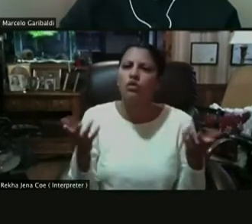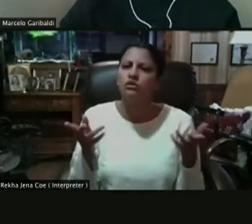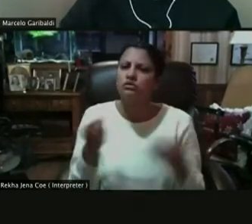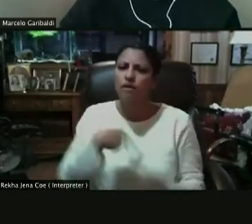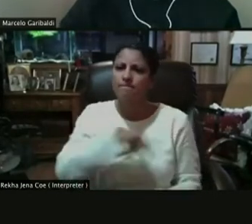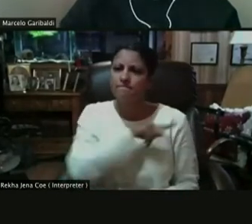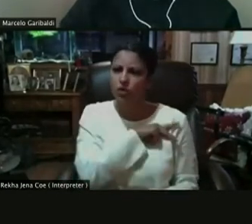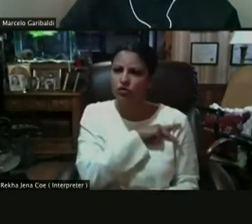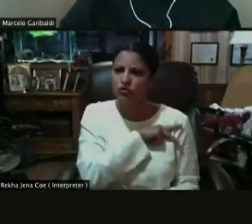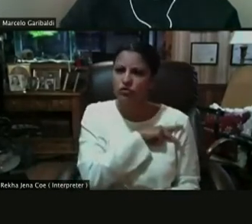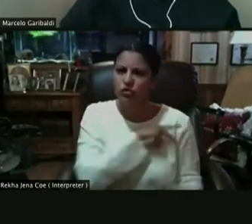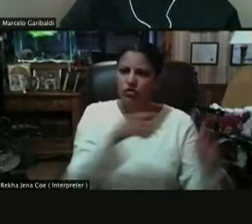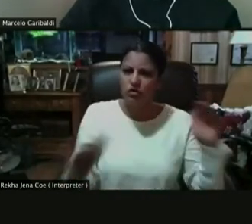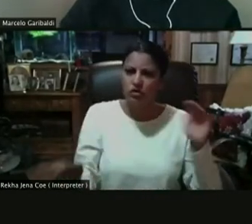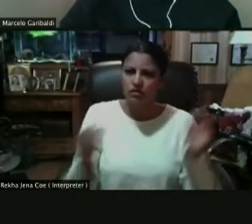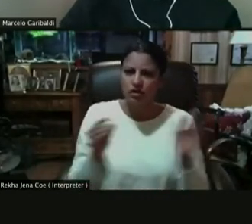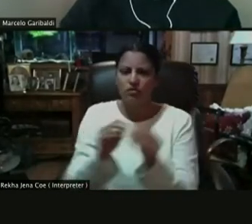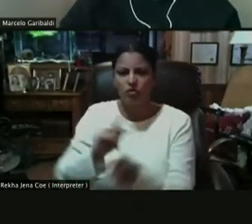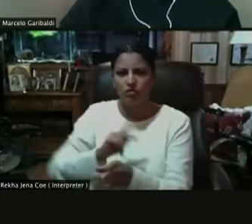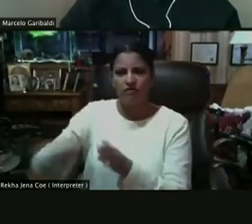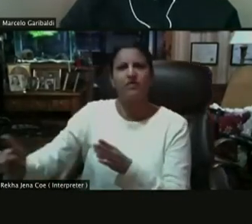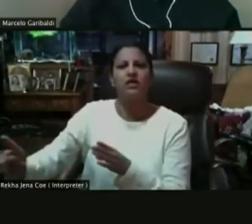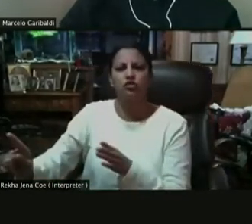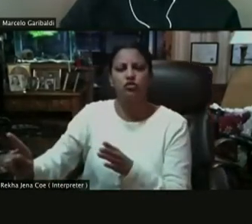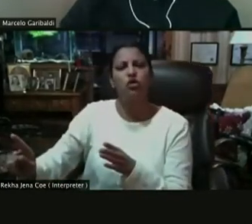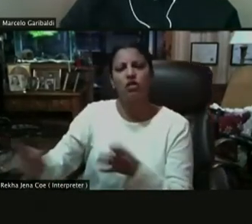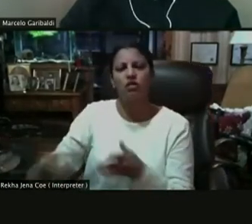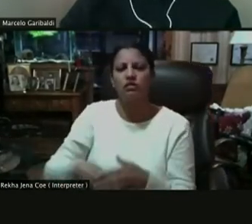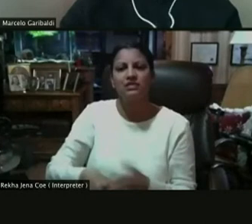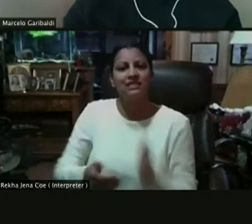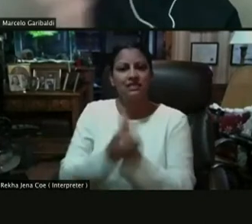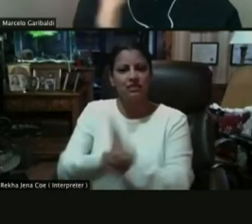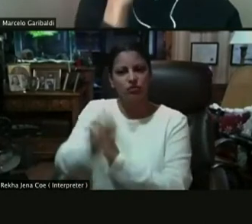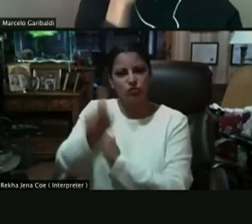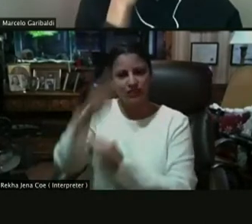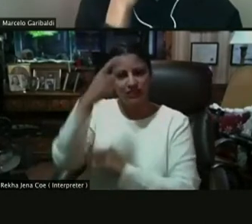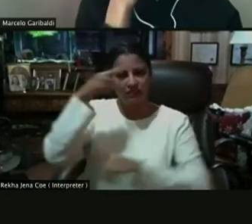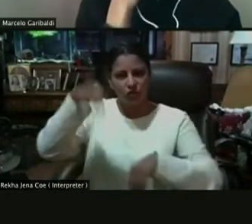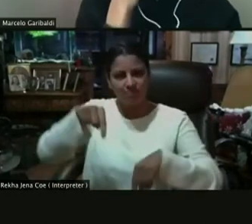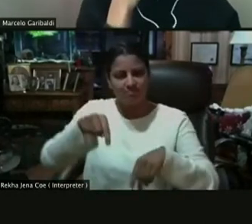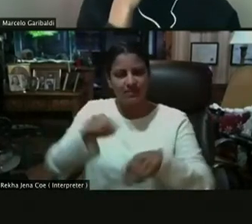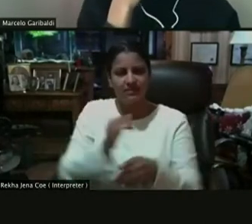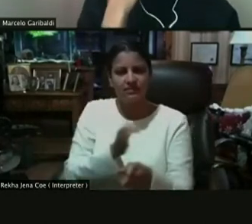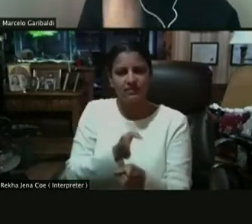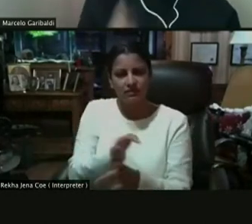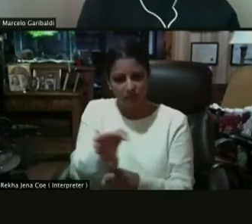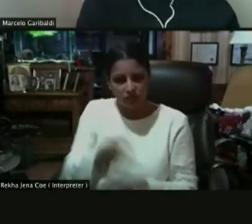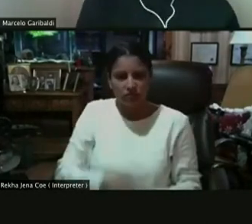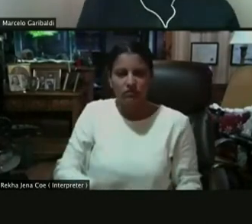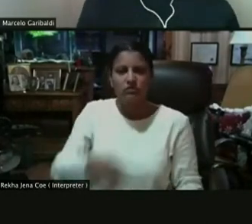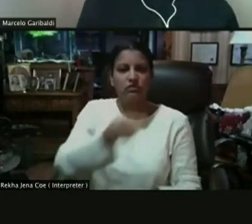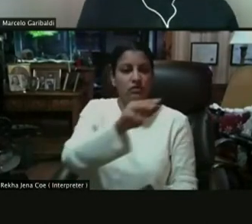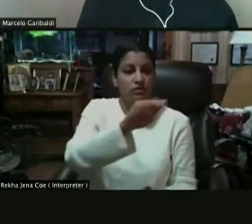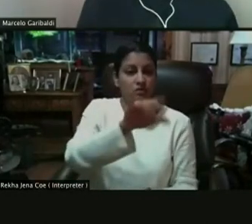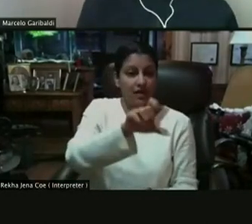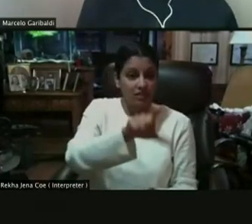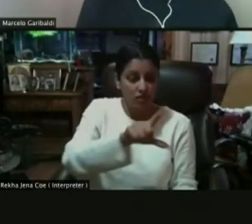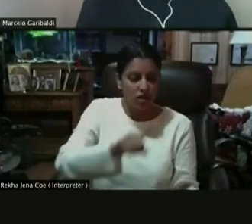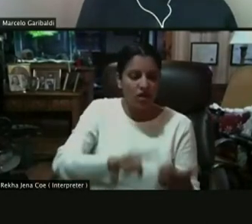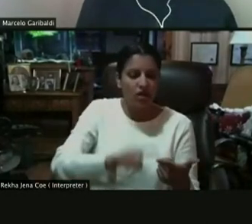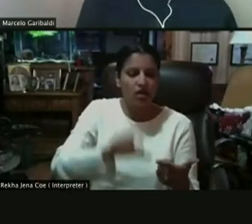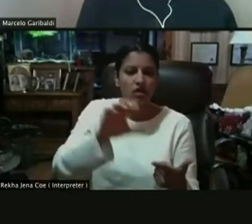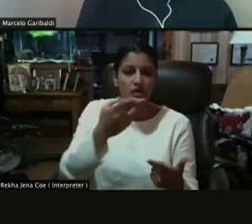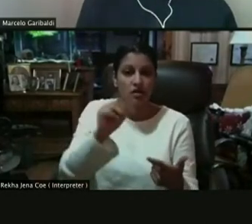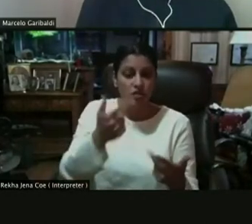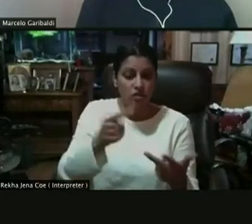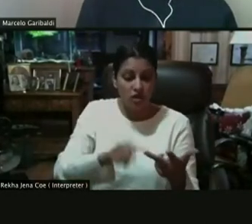versus the more professional skills you need to work in this industry? We could start with Dr. Maisal, then go on to Dr. Chung, and